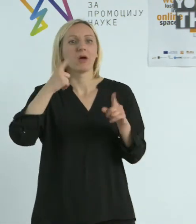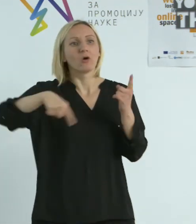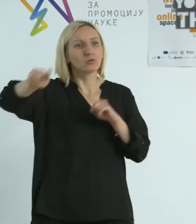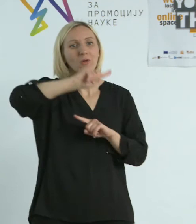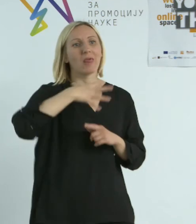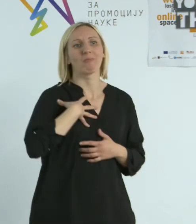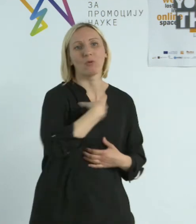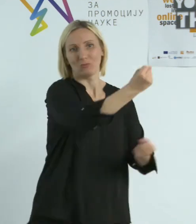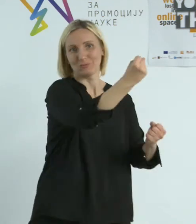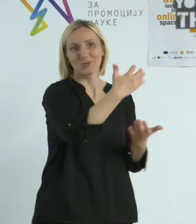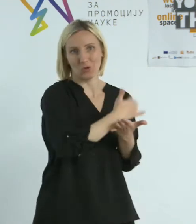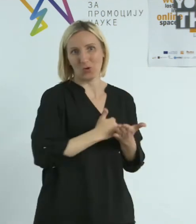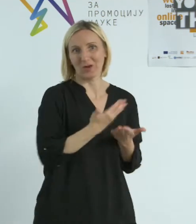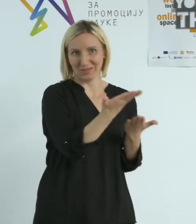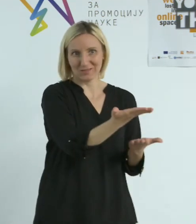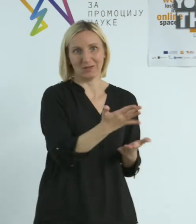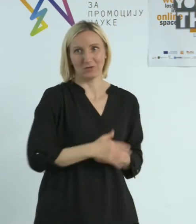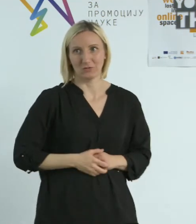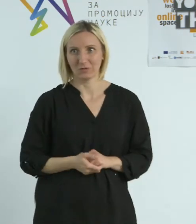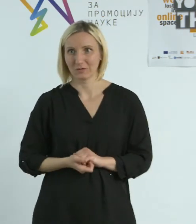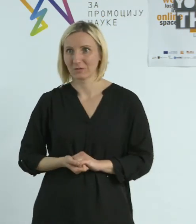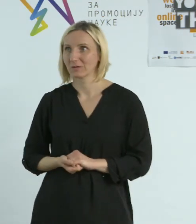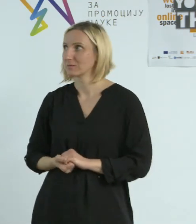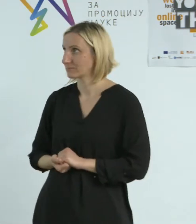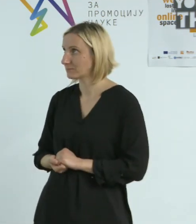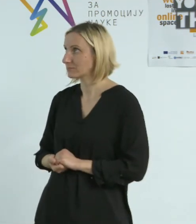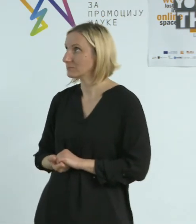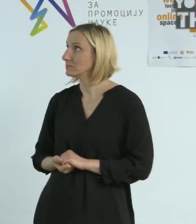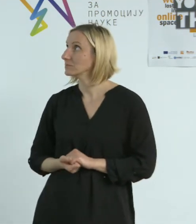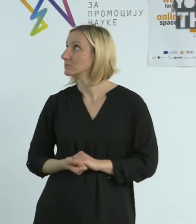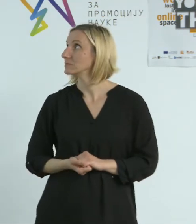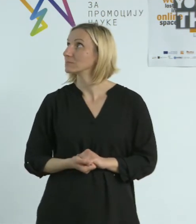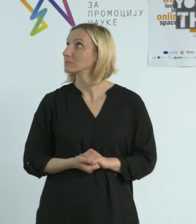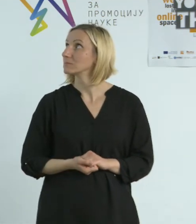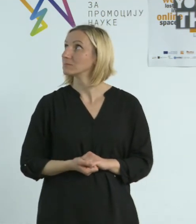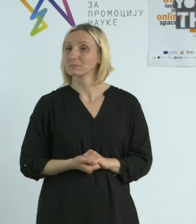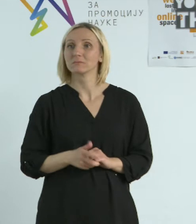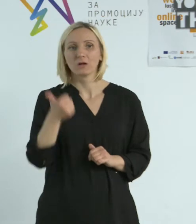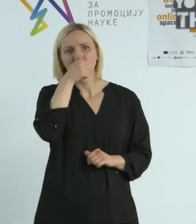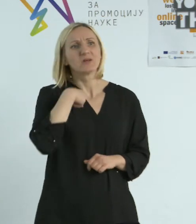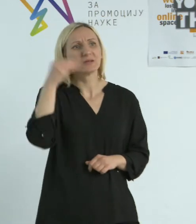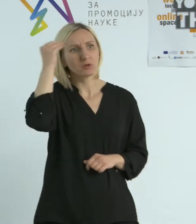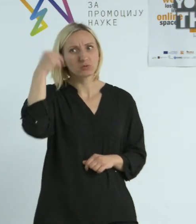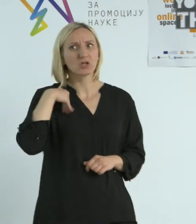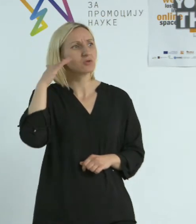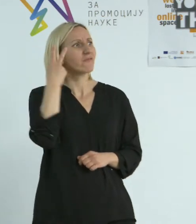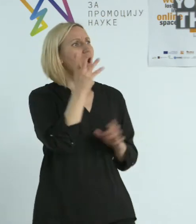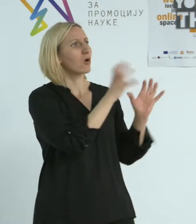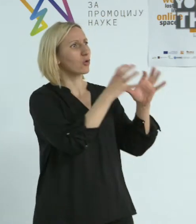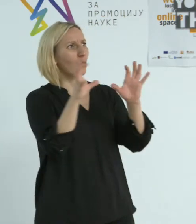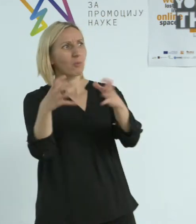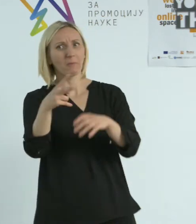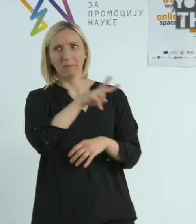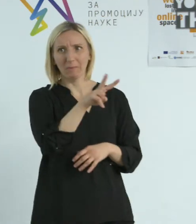And what I have learned, I've heard that you are all these two groups before me don't